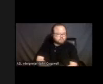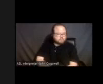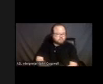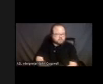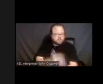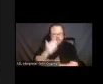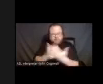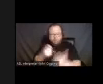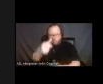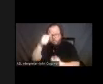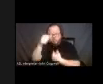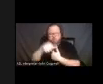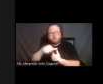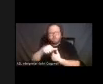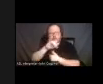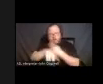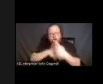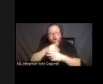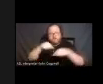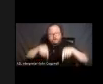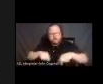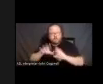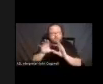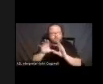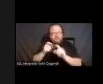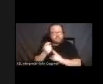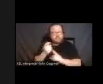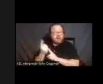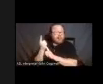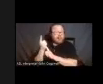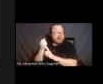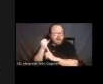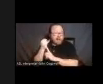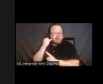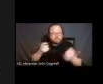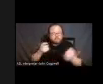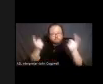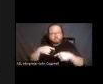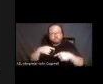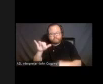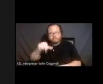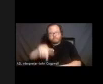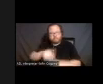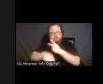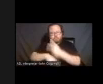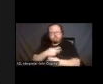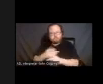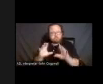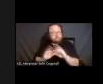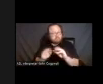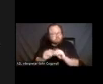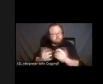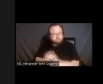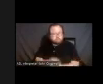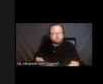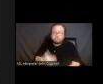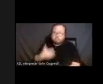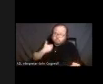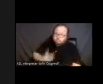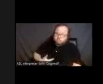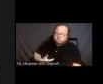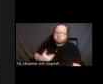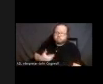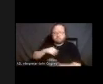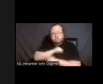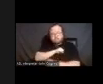Some of you may remember these kinds of meetings from last year, if you attended meetings that were like this, where myself or some of my